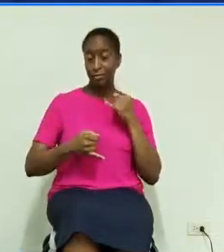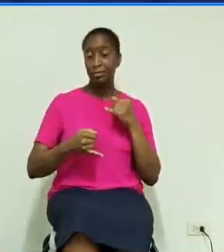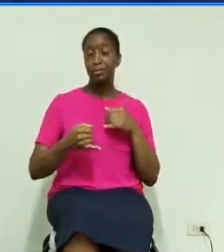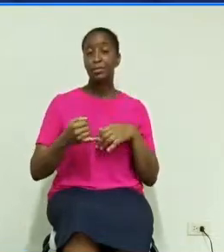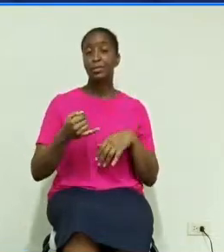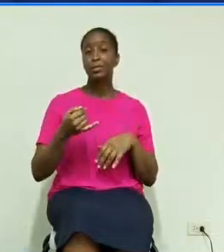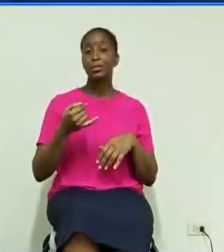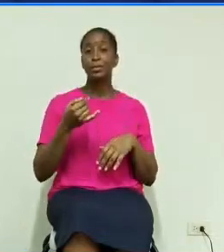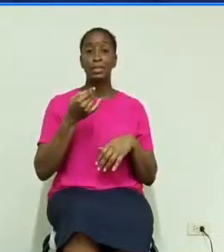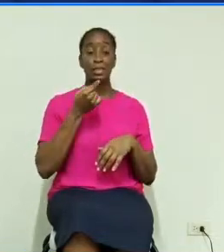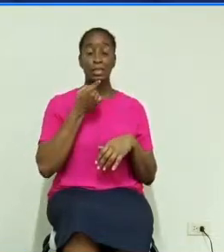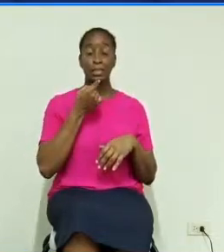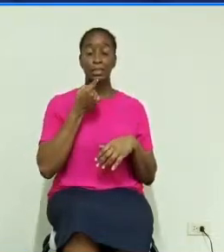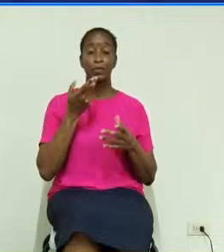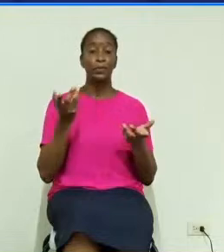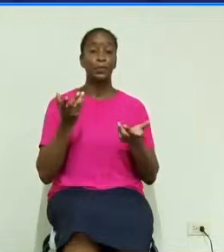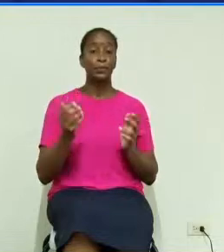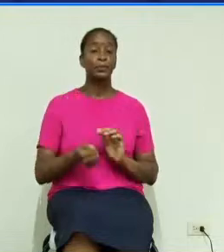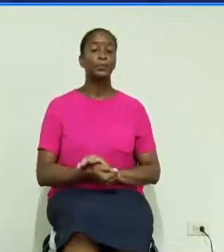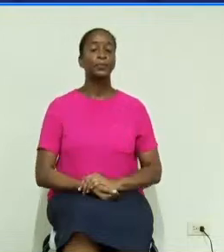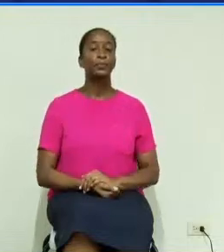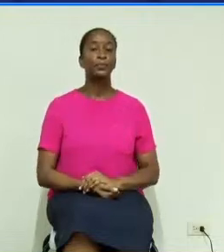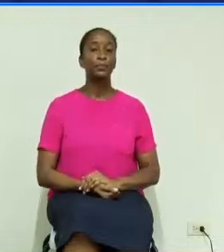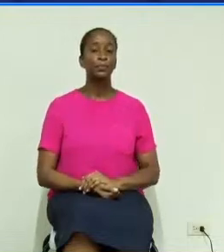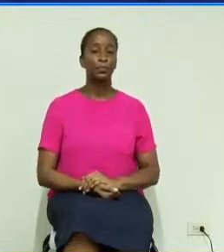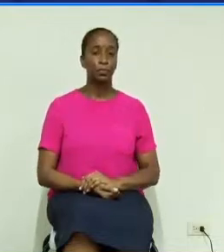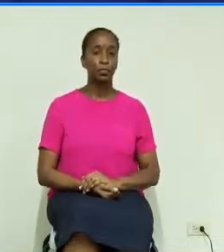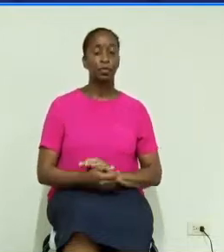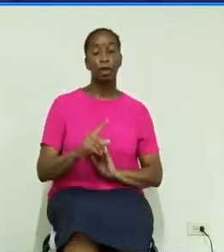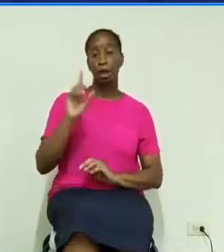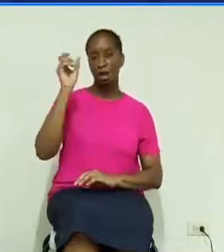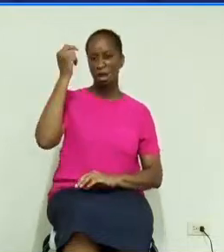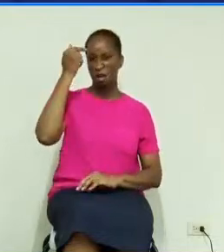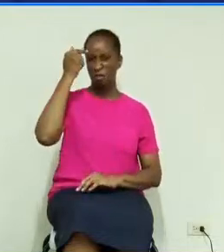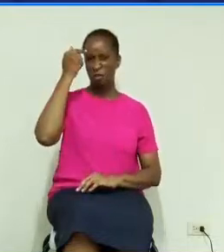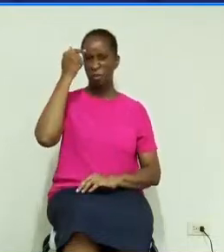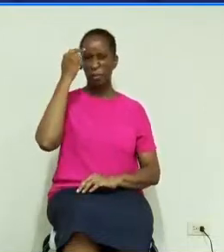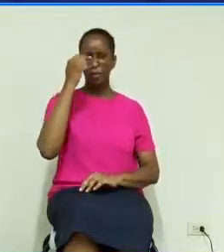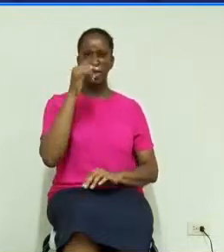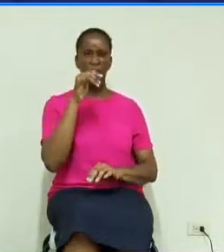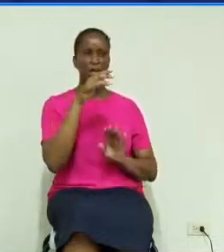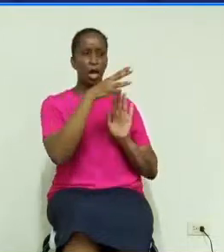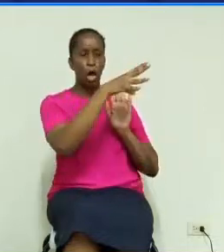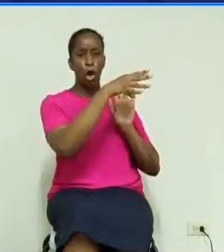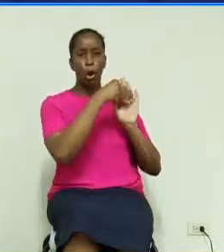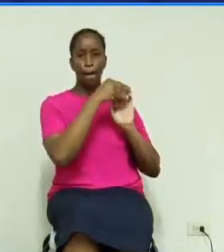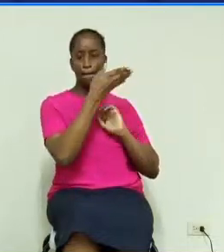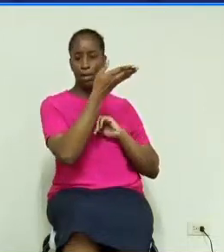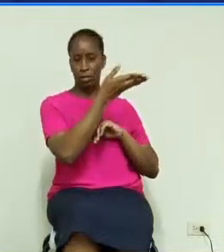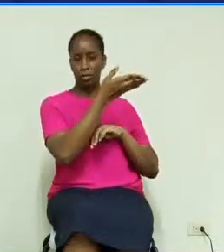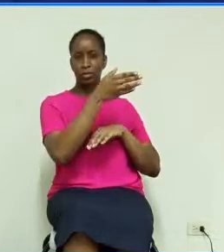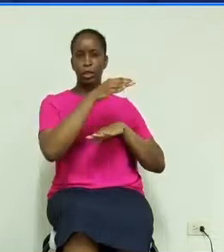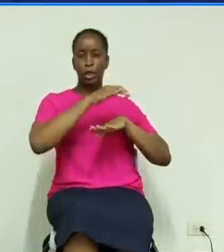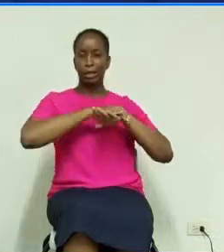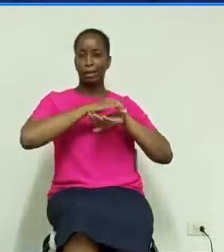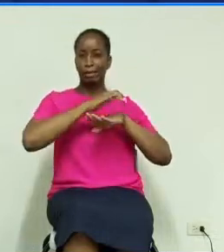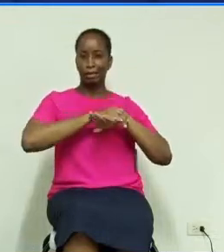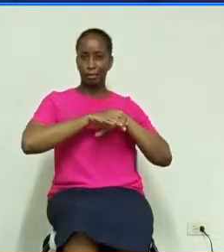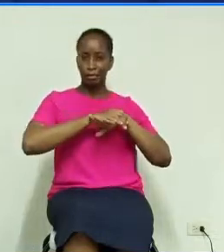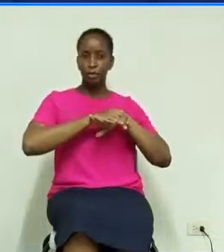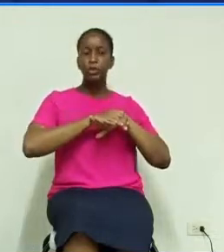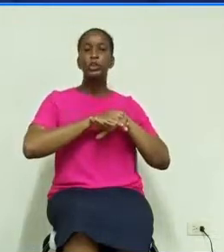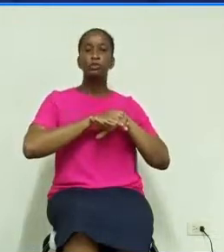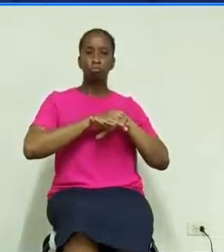more attractive features of the Westminster model is that is just what it is. It is a model. It is not rigid. It allows